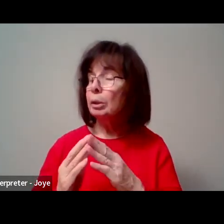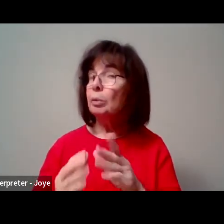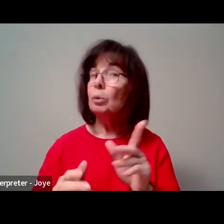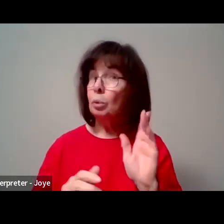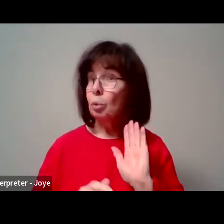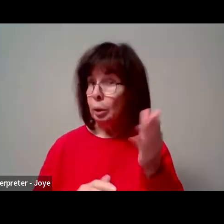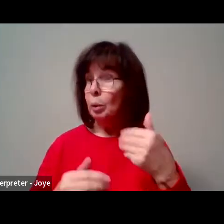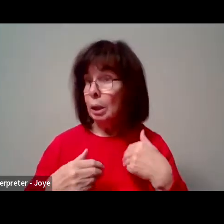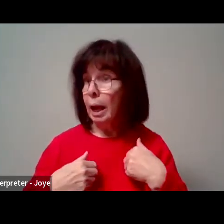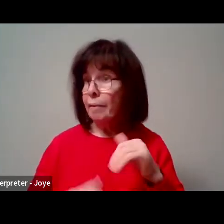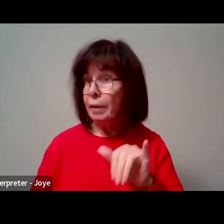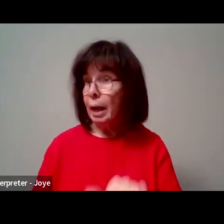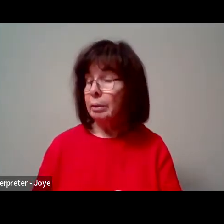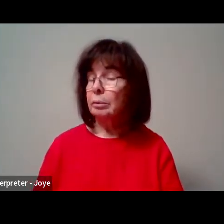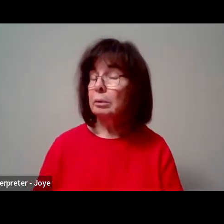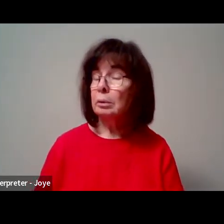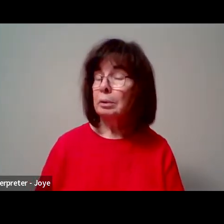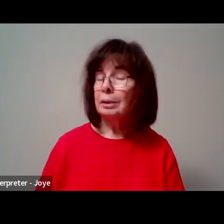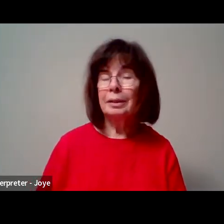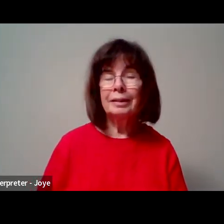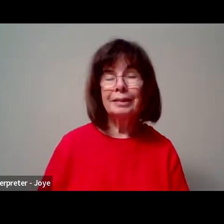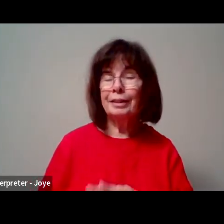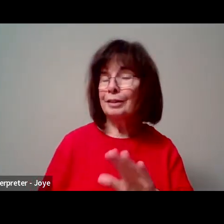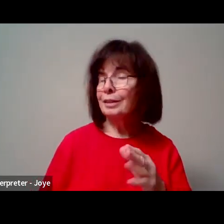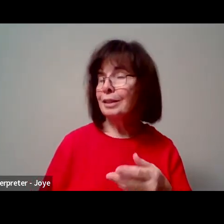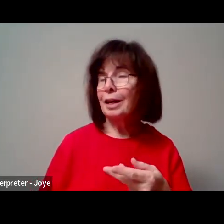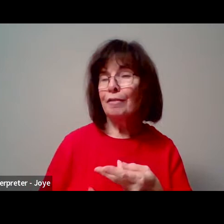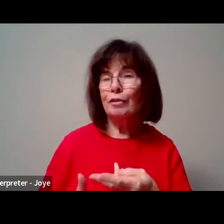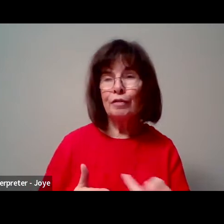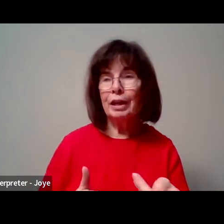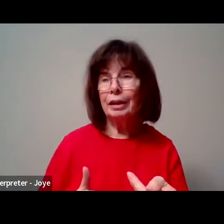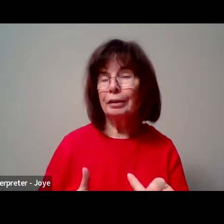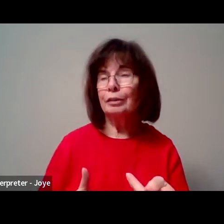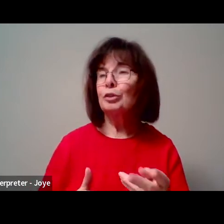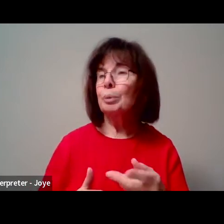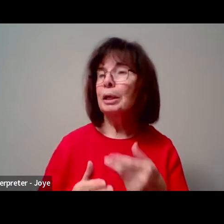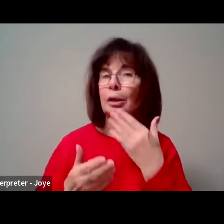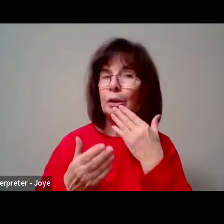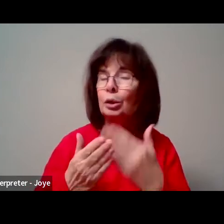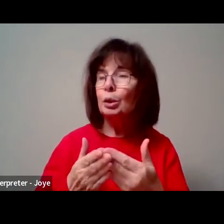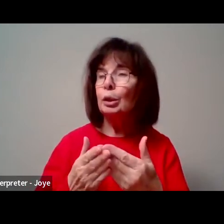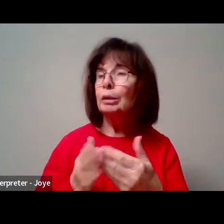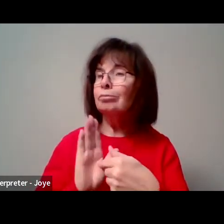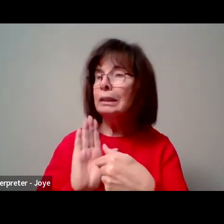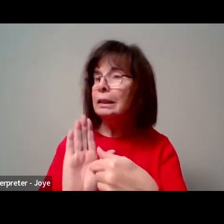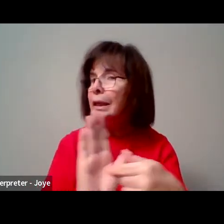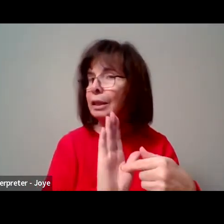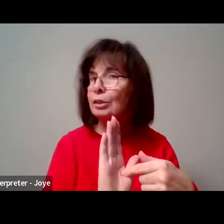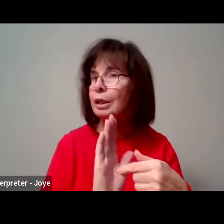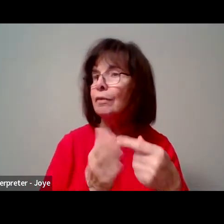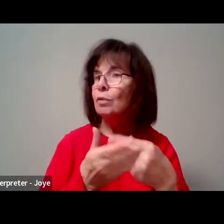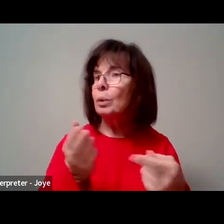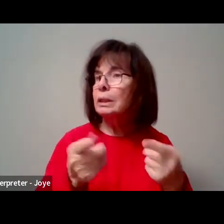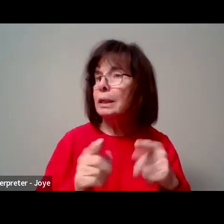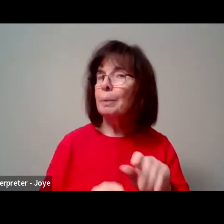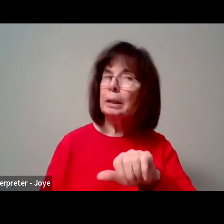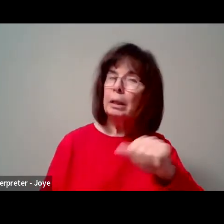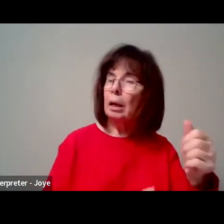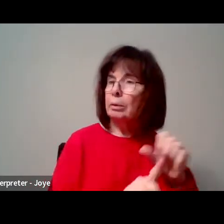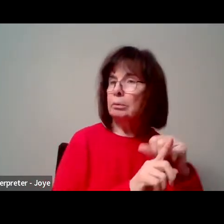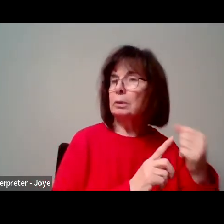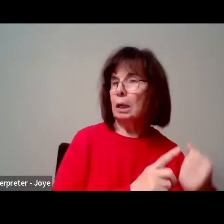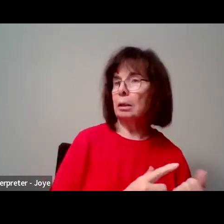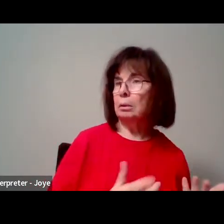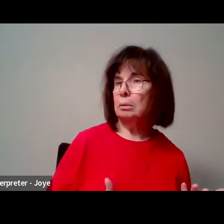that has not failed to be a good indicator of what is happening in other settings as